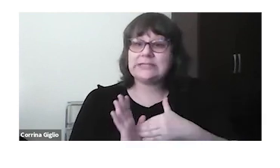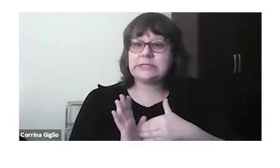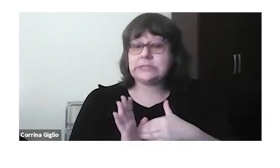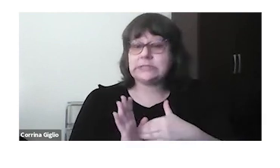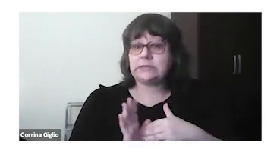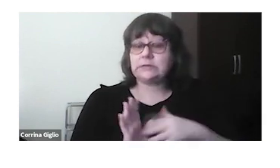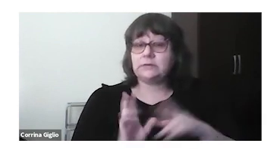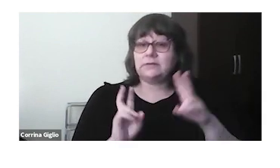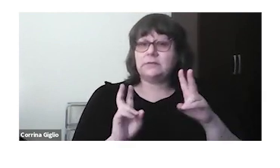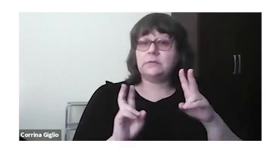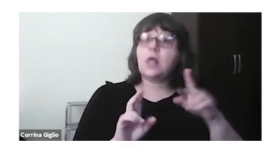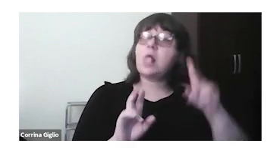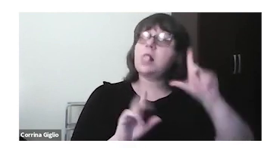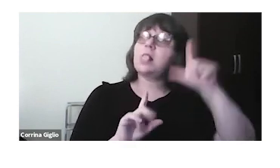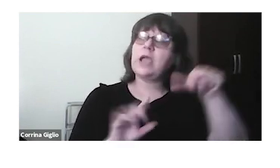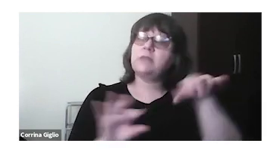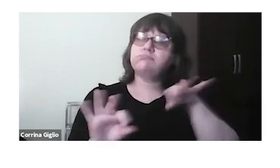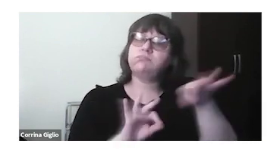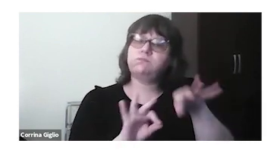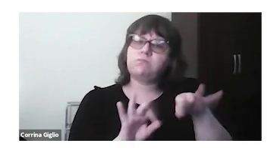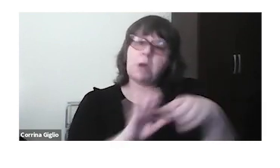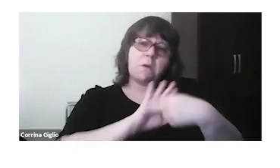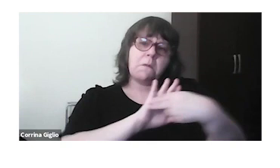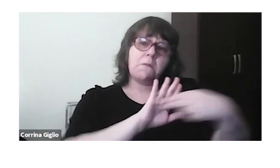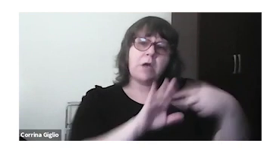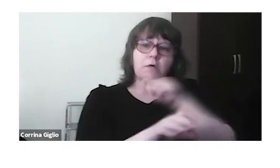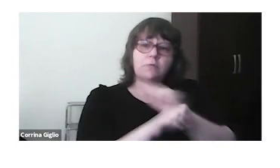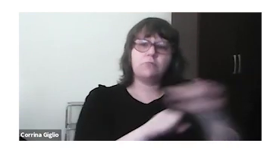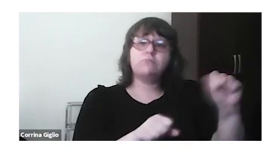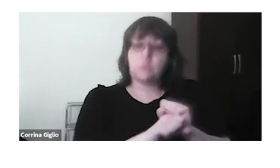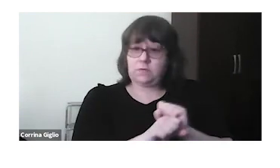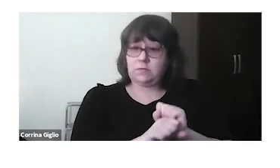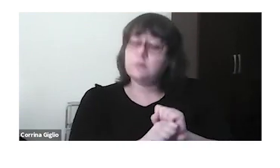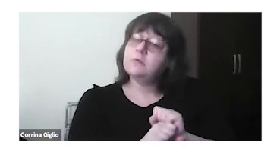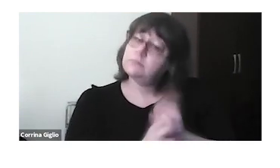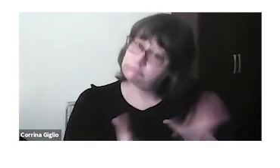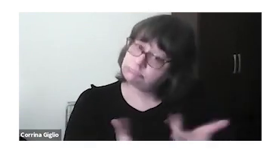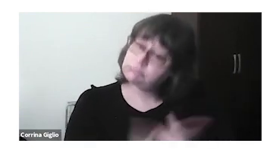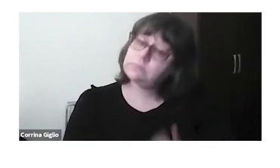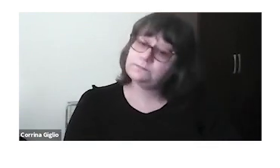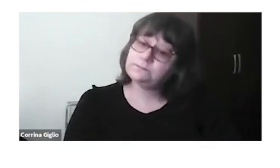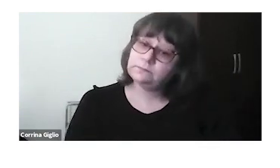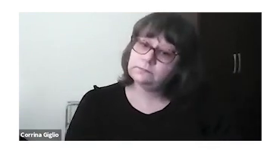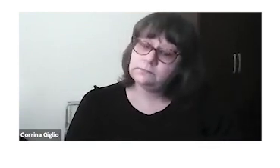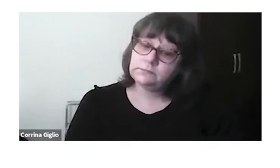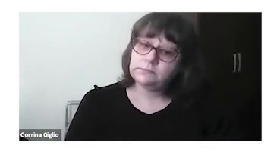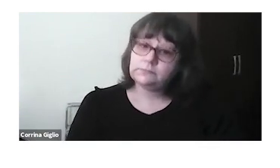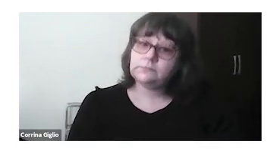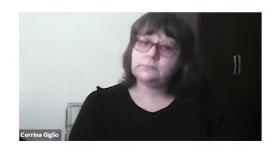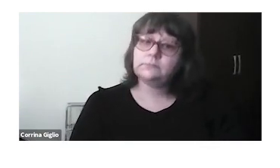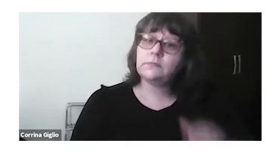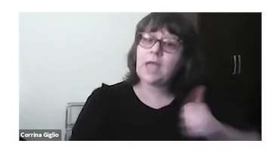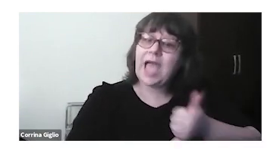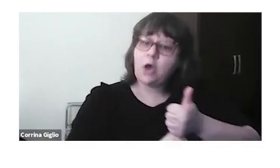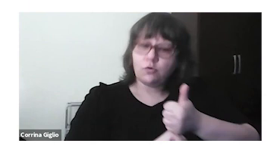on how brands can actually, in actionable ways, think about how to design in